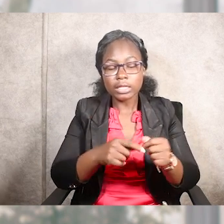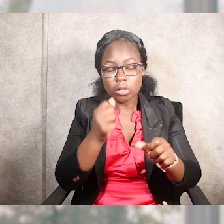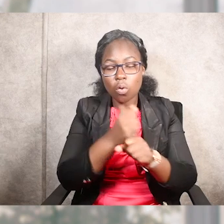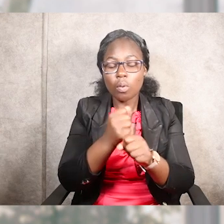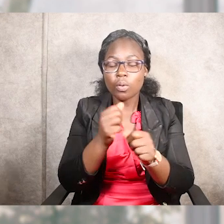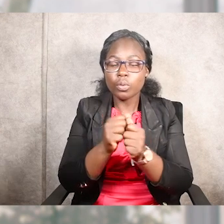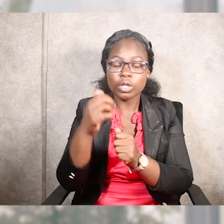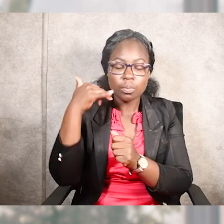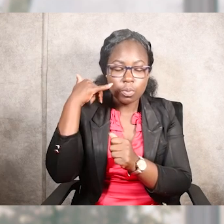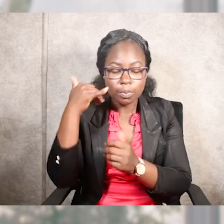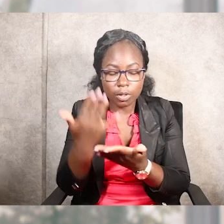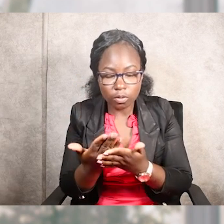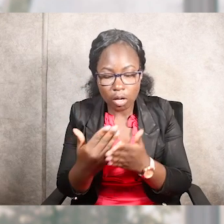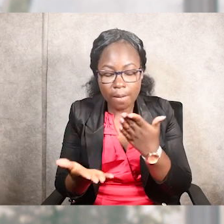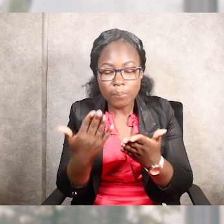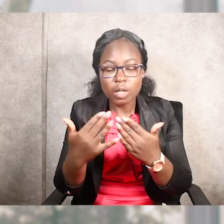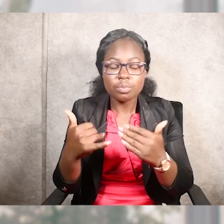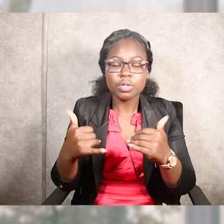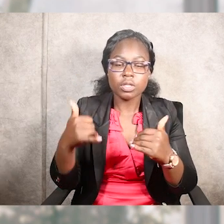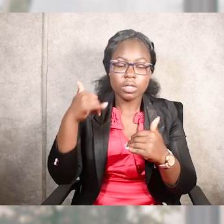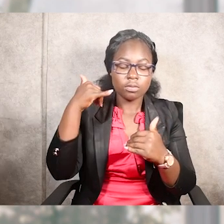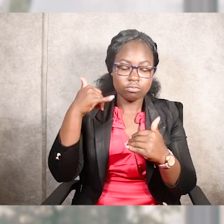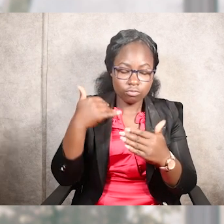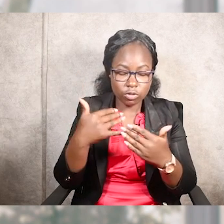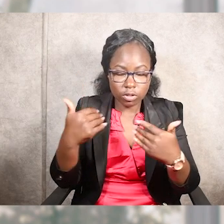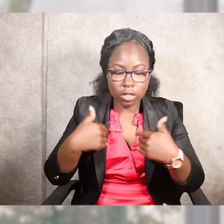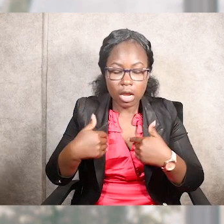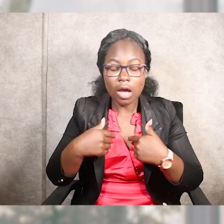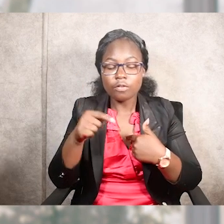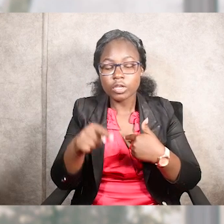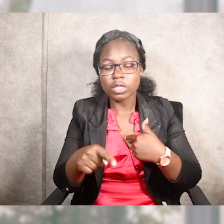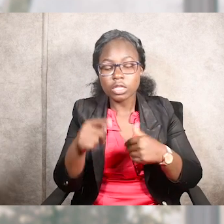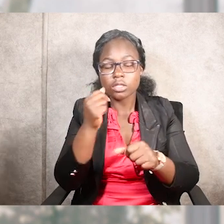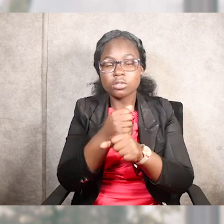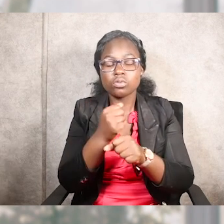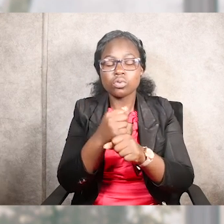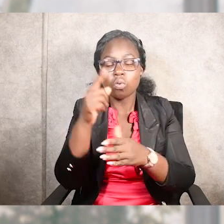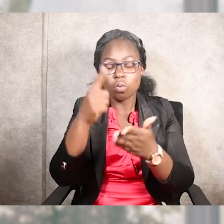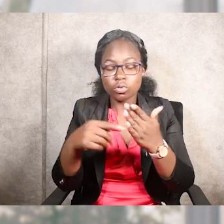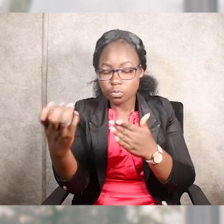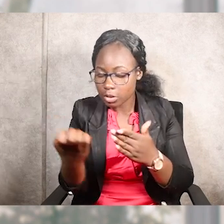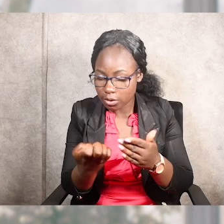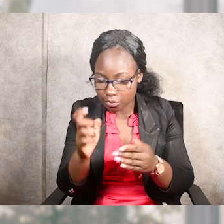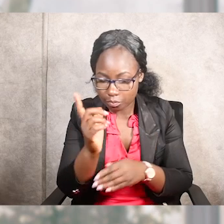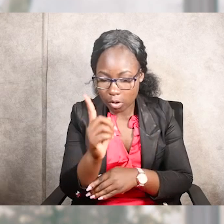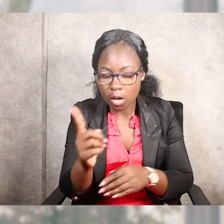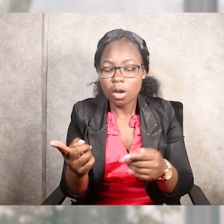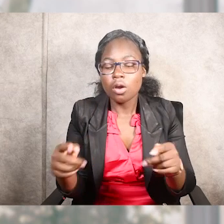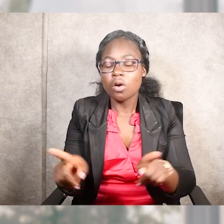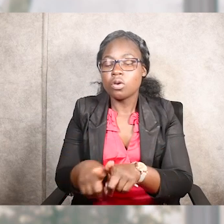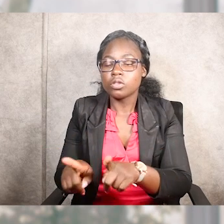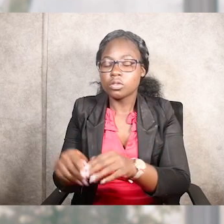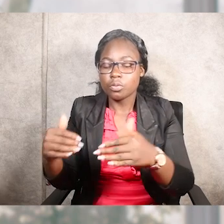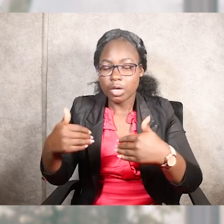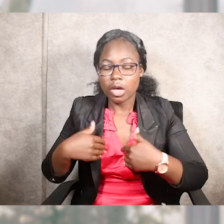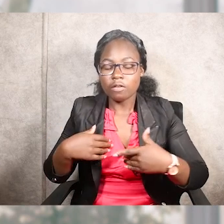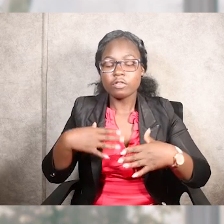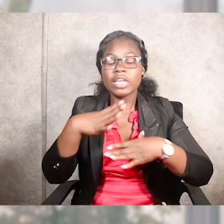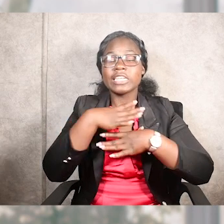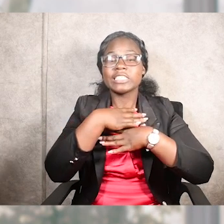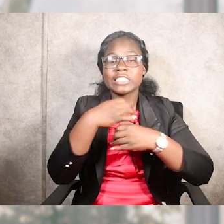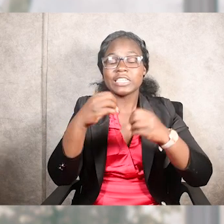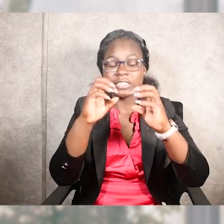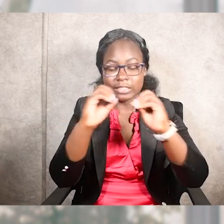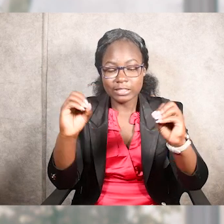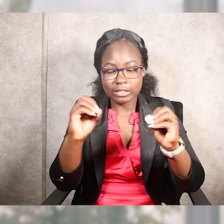therefore our phones might not have the sufficient bandwidth for us to be able to do what we need. There's also the lack of trust. And